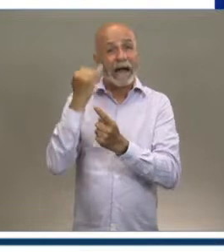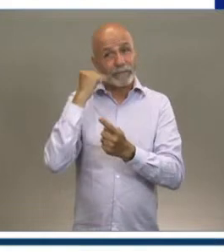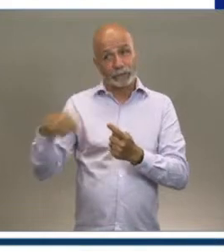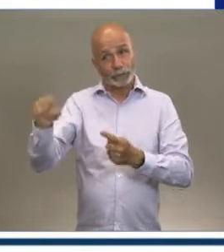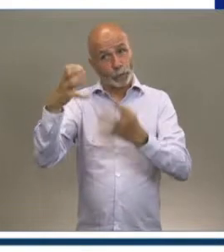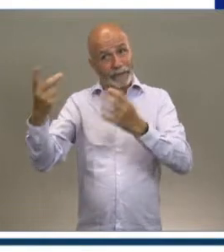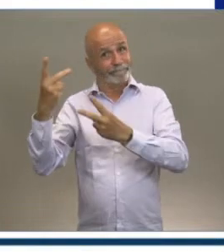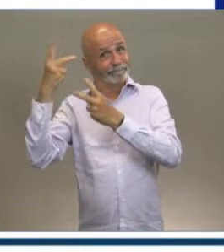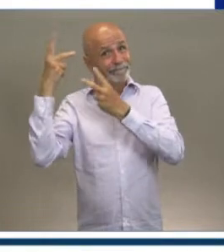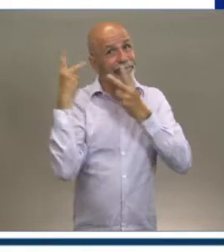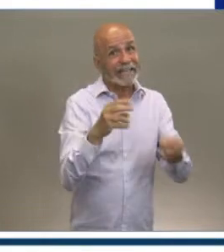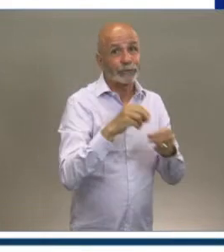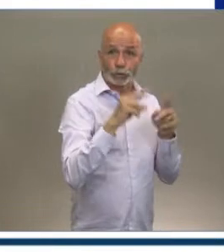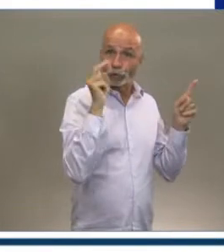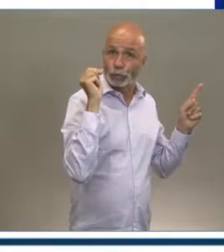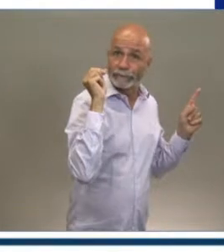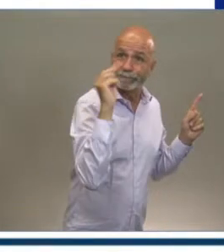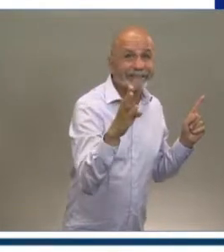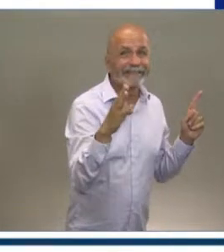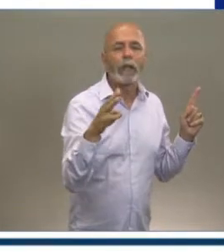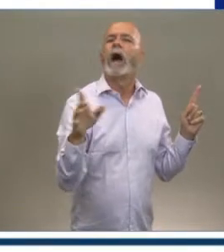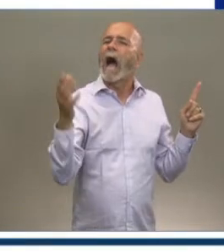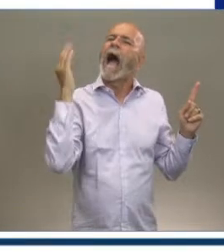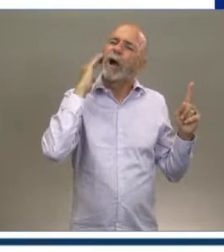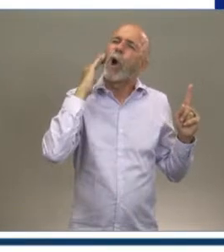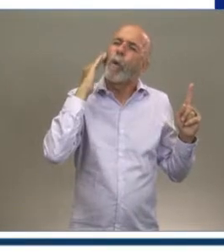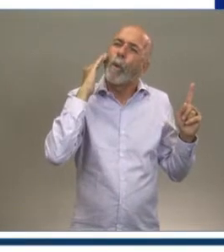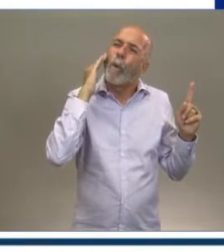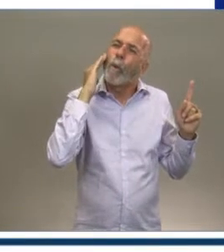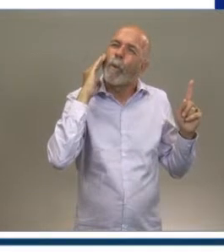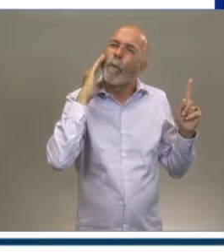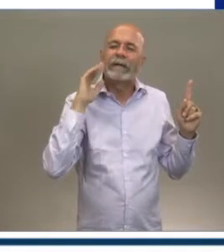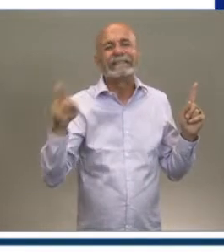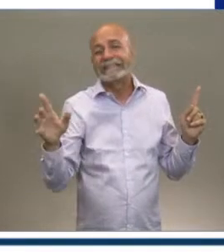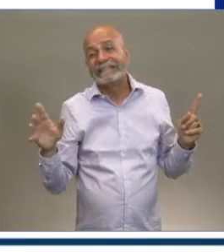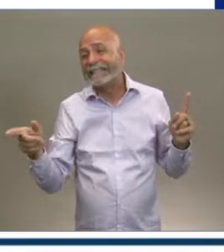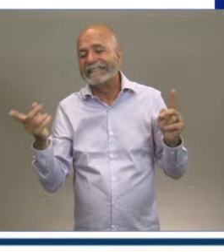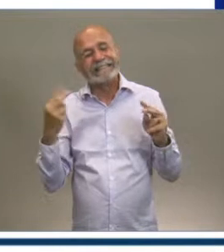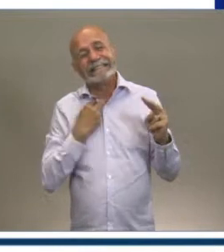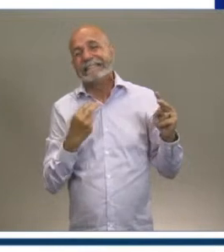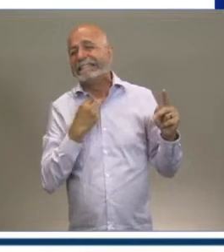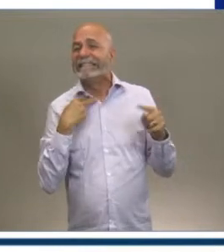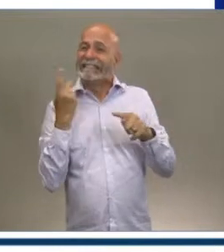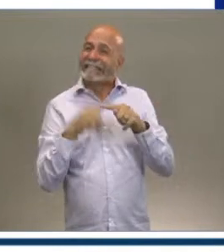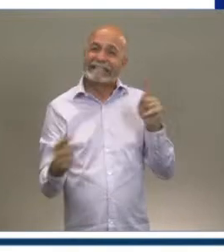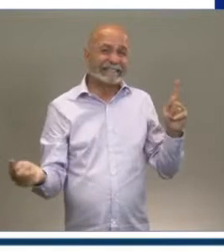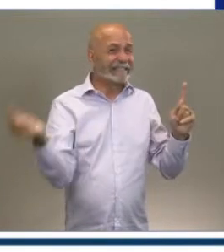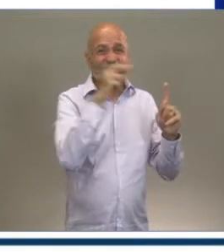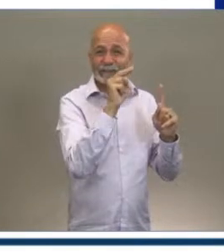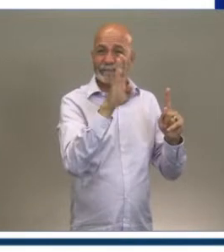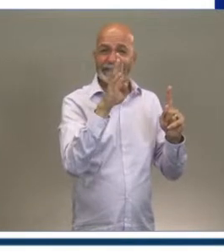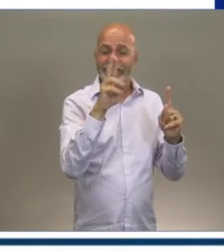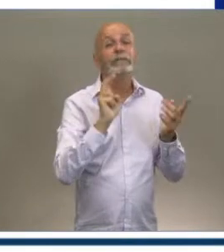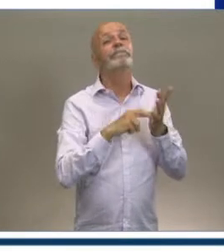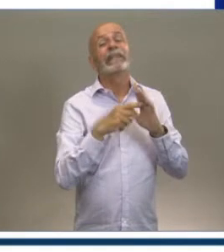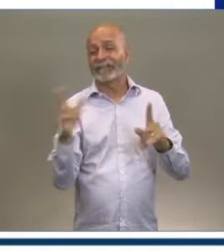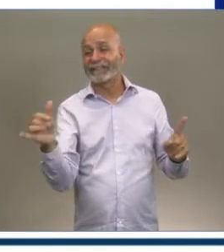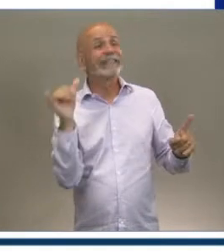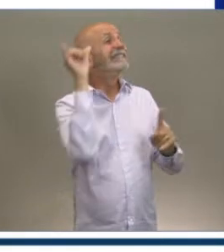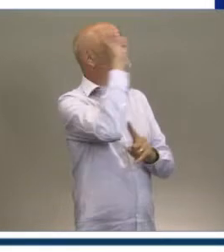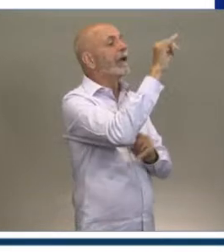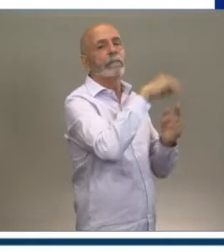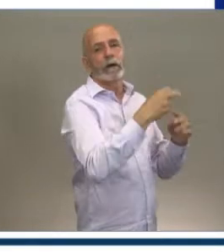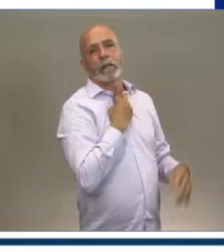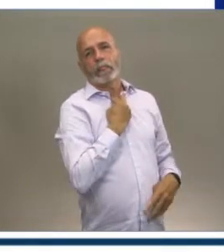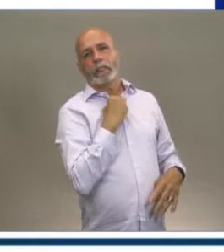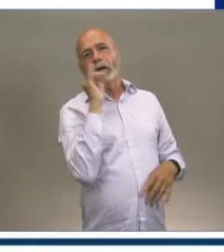is frustrating that you can't move around freely in and out of the province without modified isolation. But the Delta variant is active, and